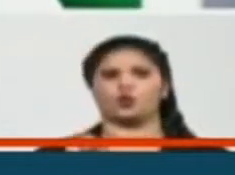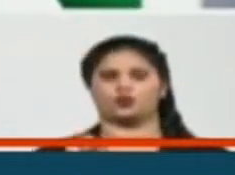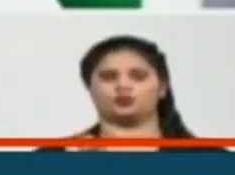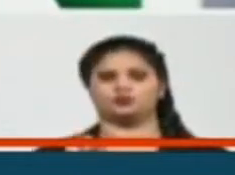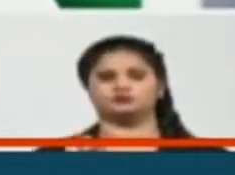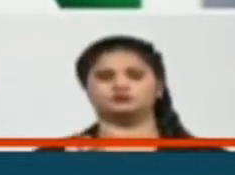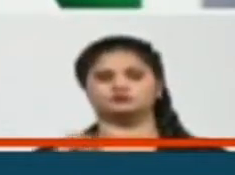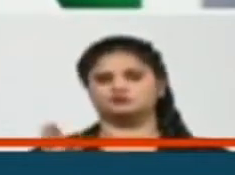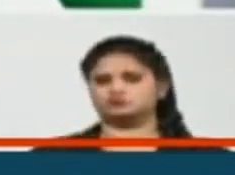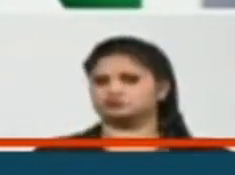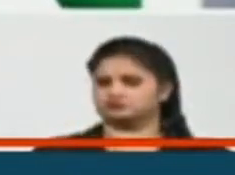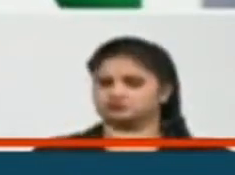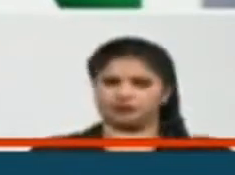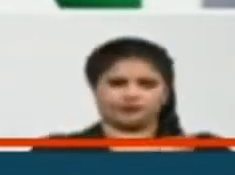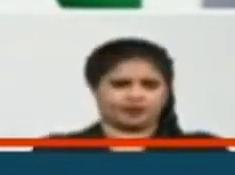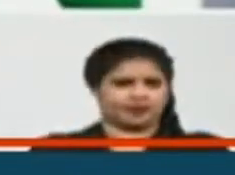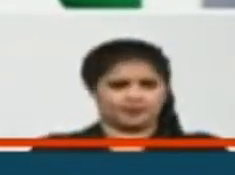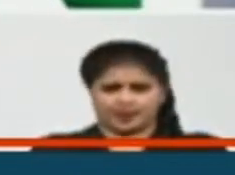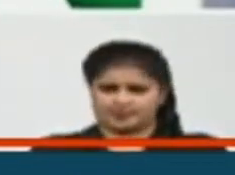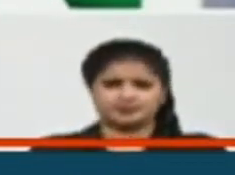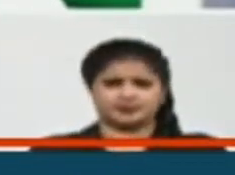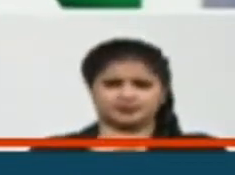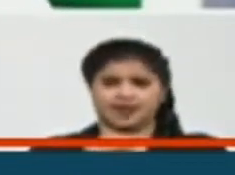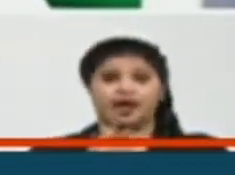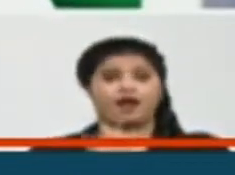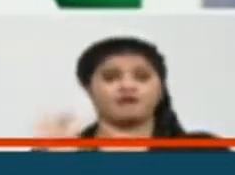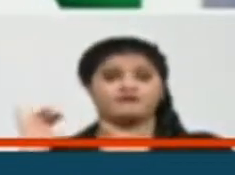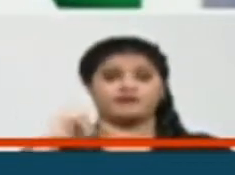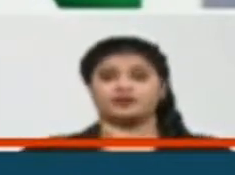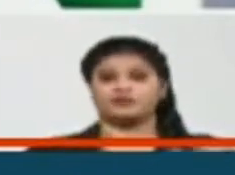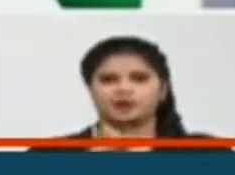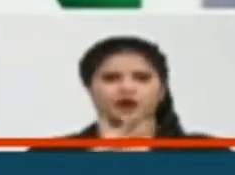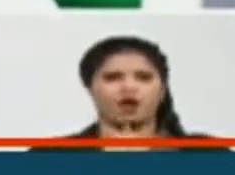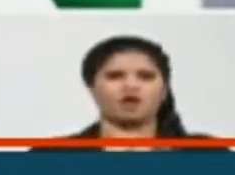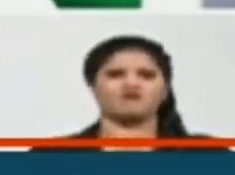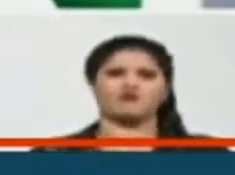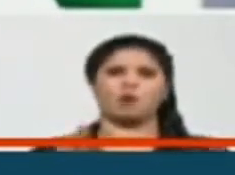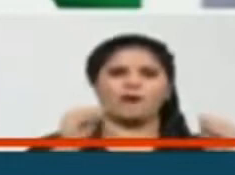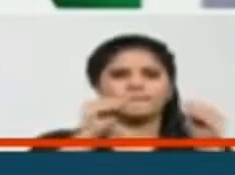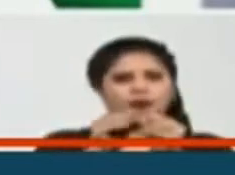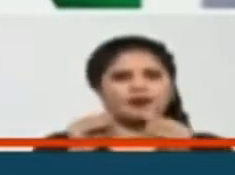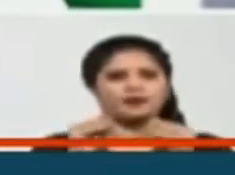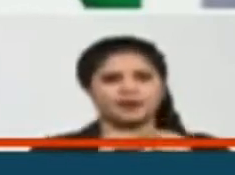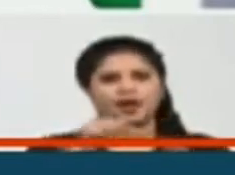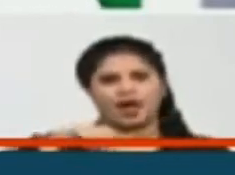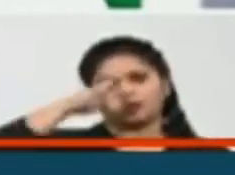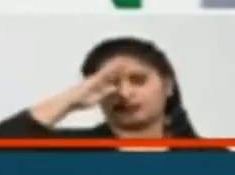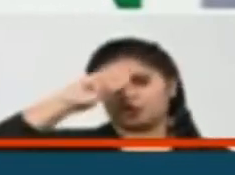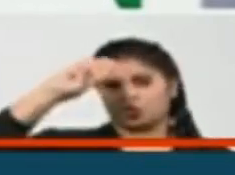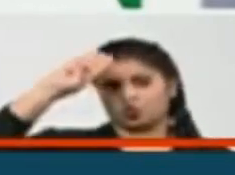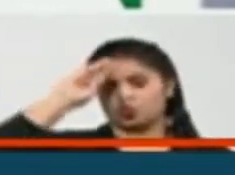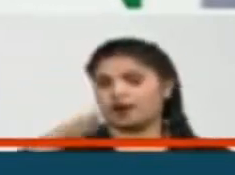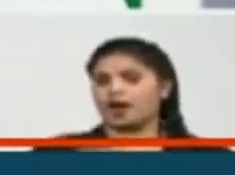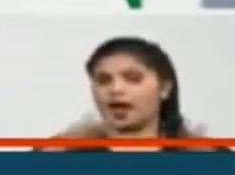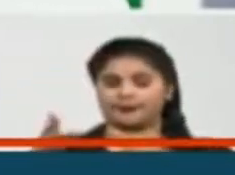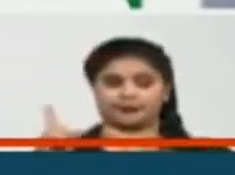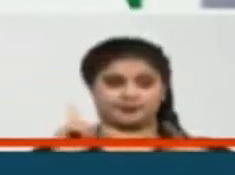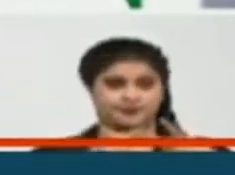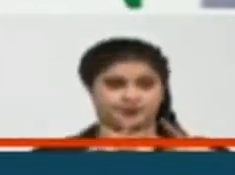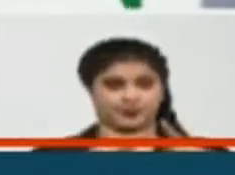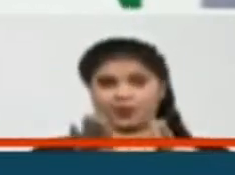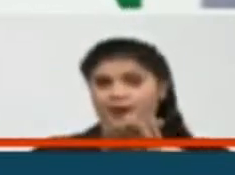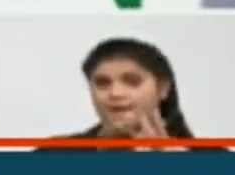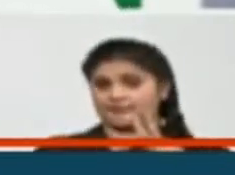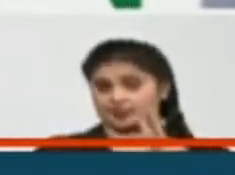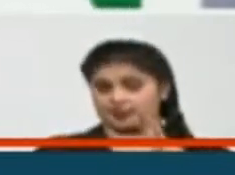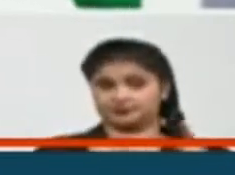countries. Secondly, starting on January the 10th, every person that arrives in our country must have obtained a PCR